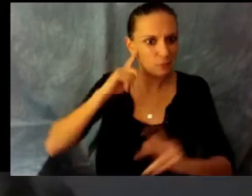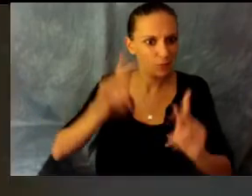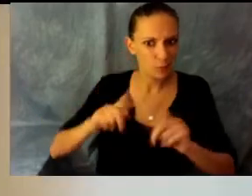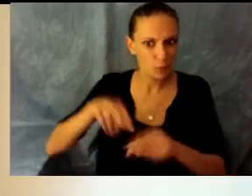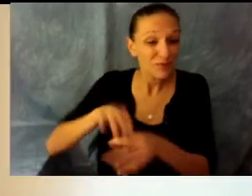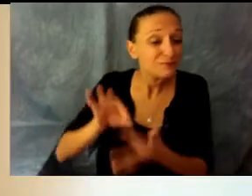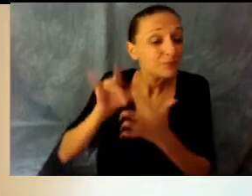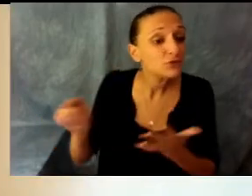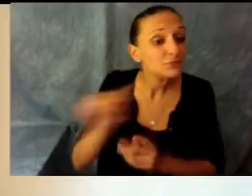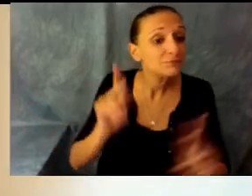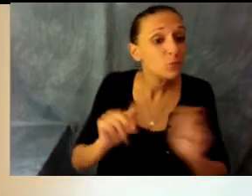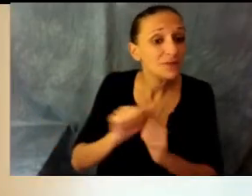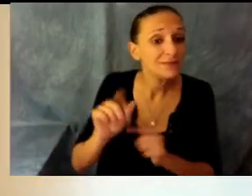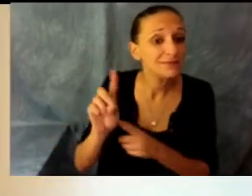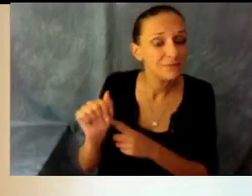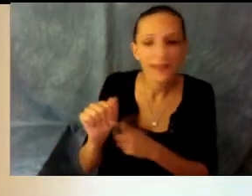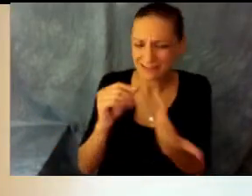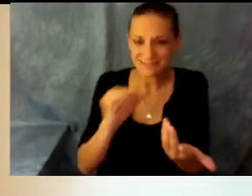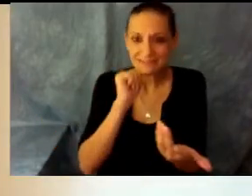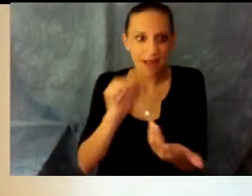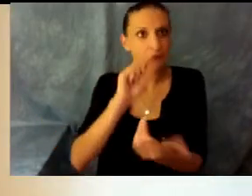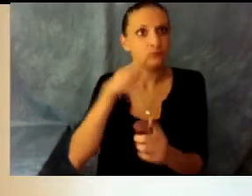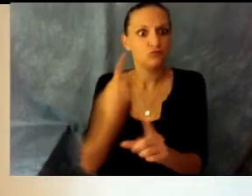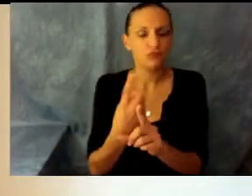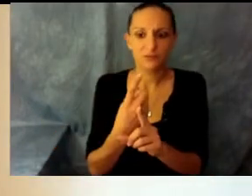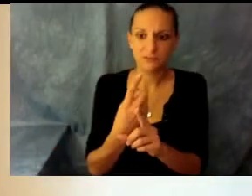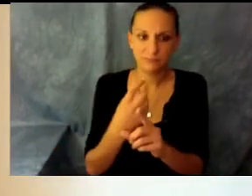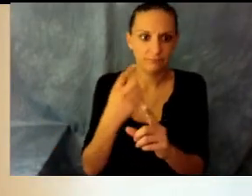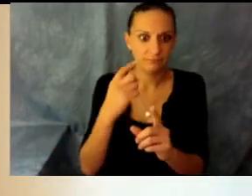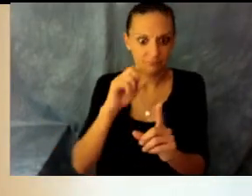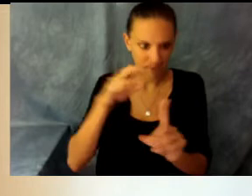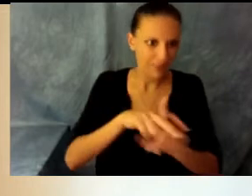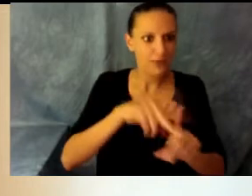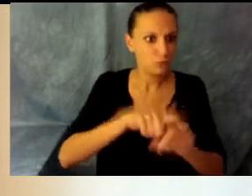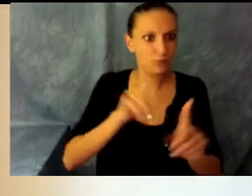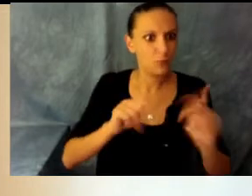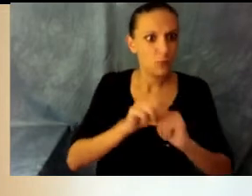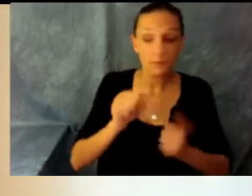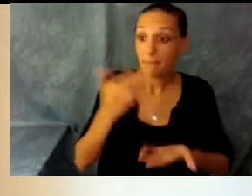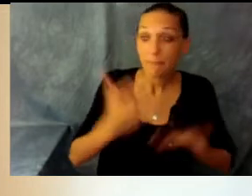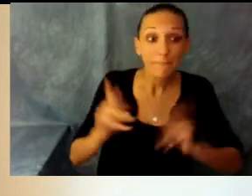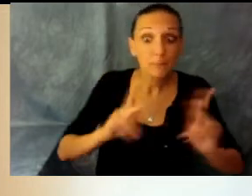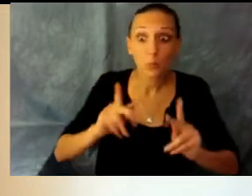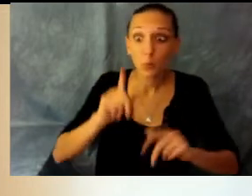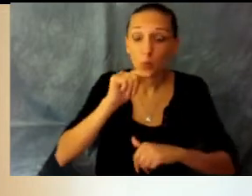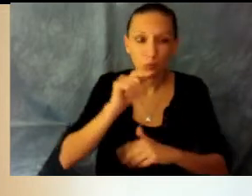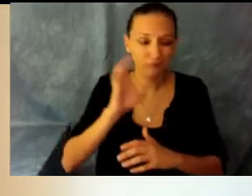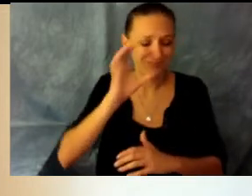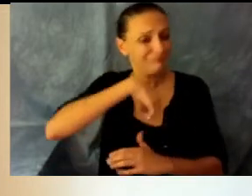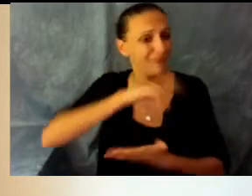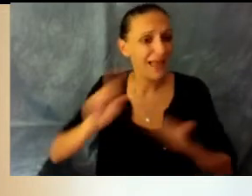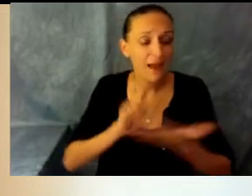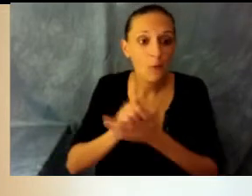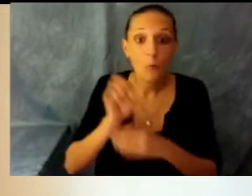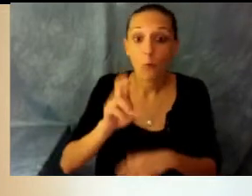disabilities. And it's not even necessarily confined to folks who have disabilities. It's folks who might work odd hours or